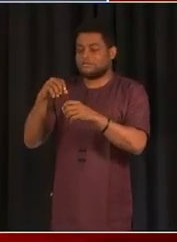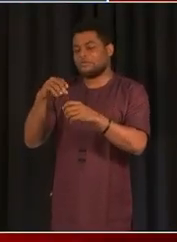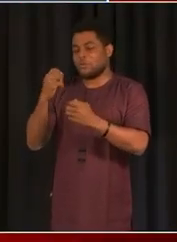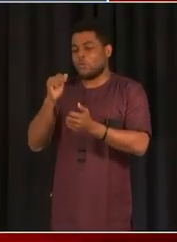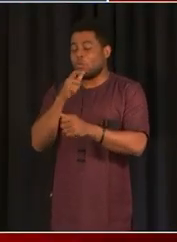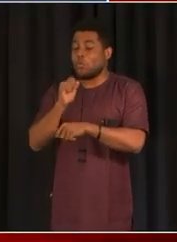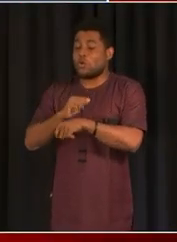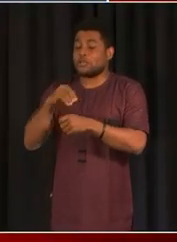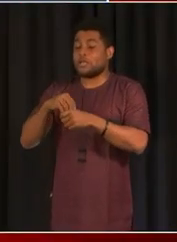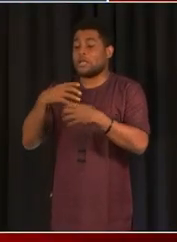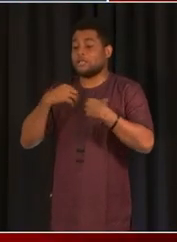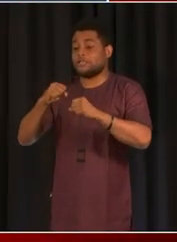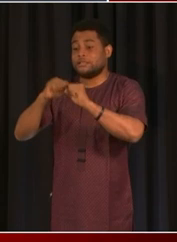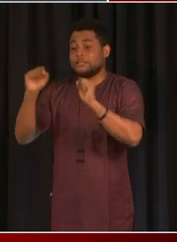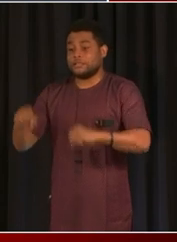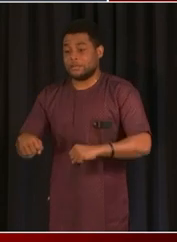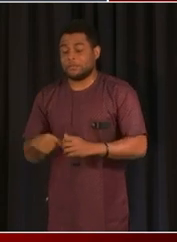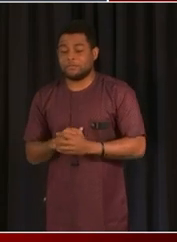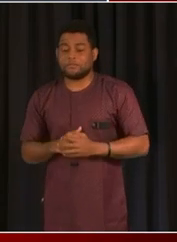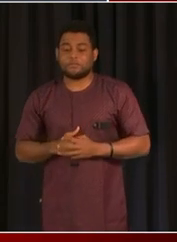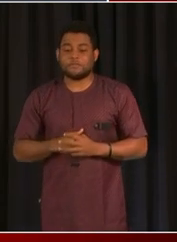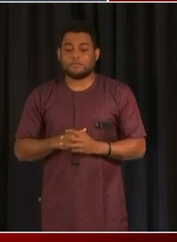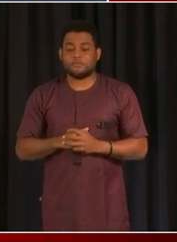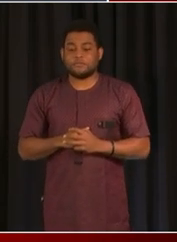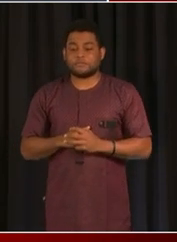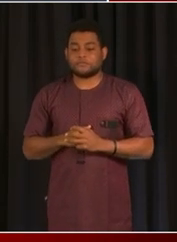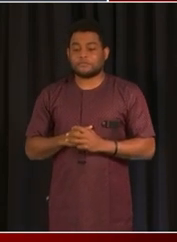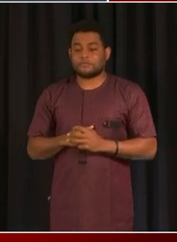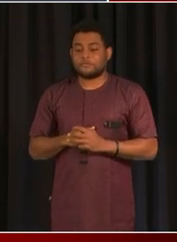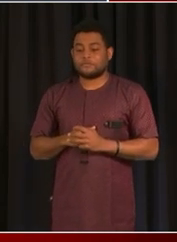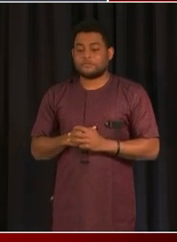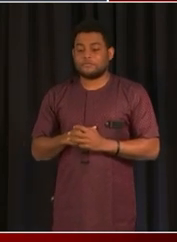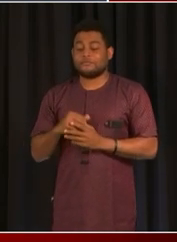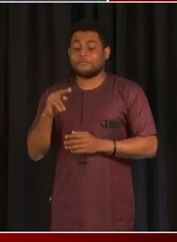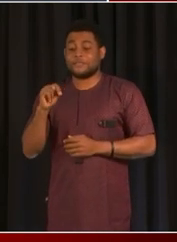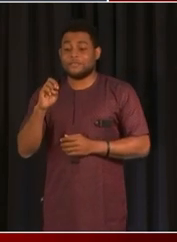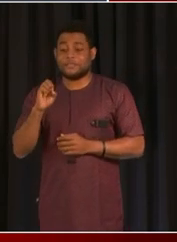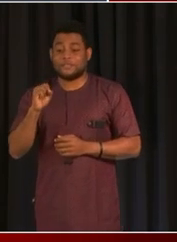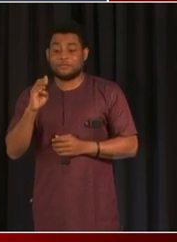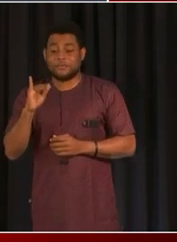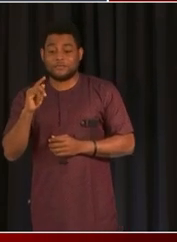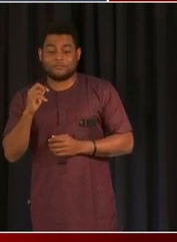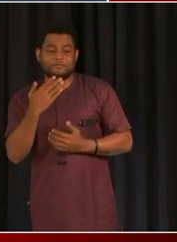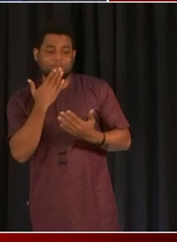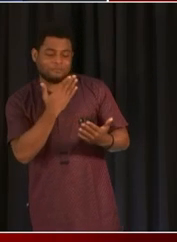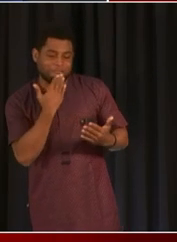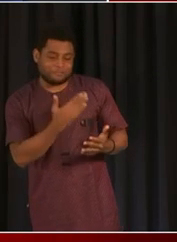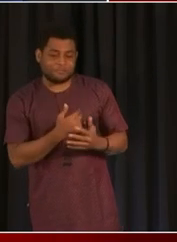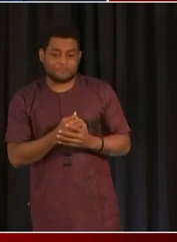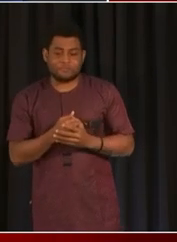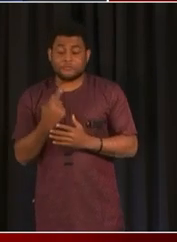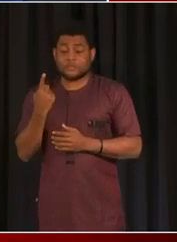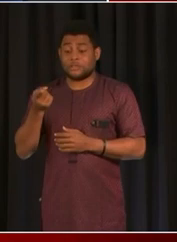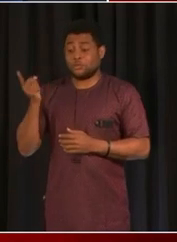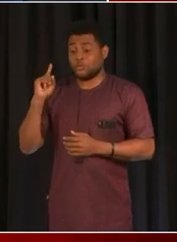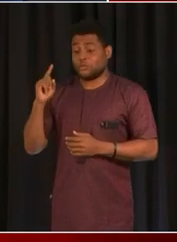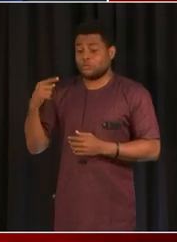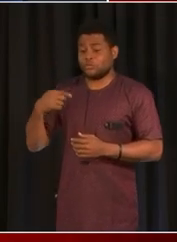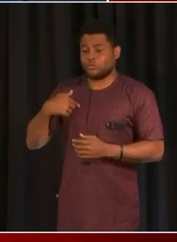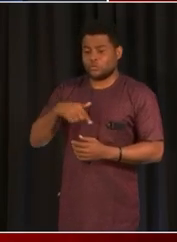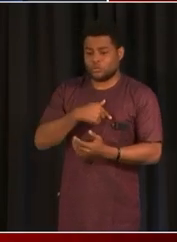week we had the opportunity to come before the public and speak to the requirement